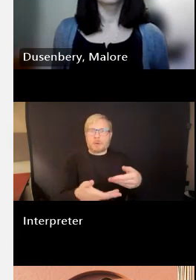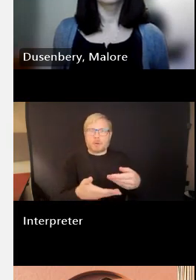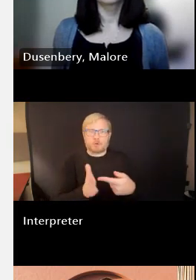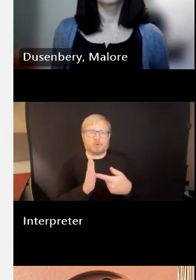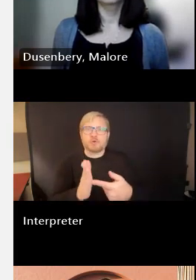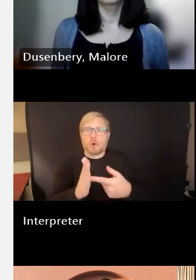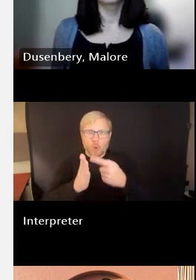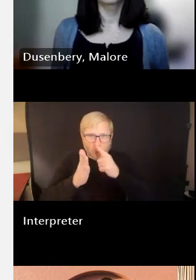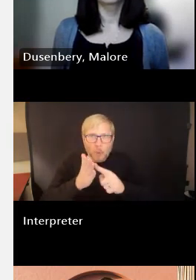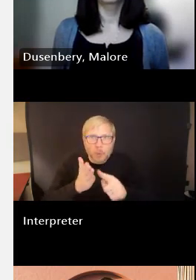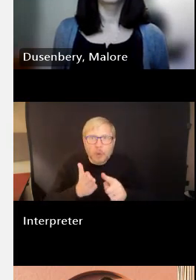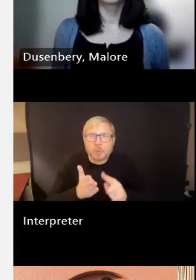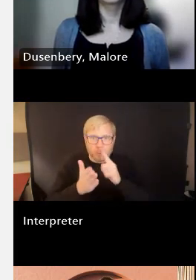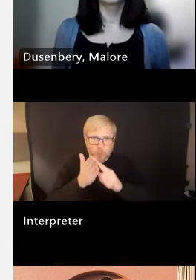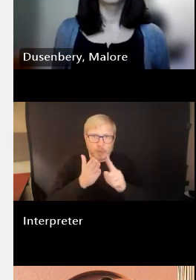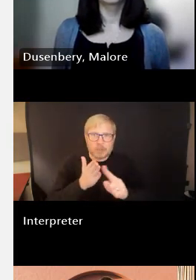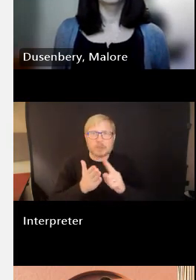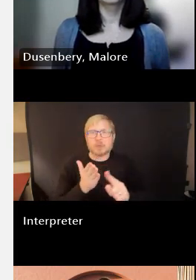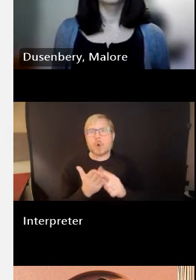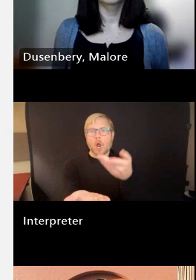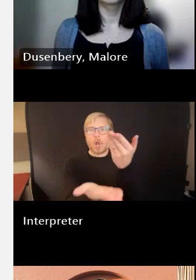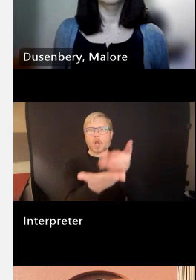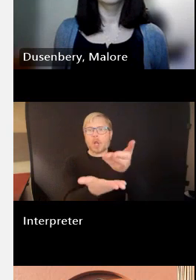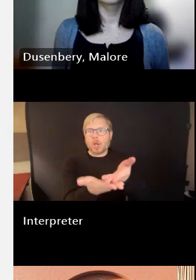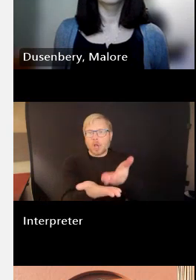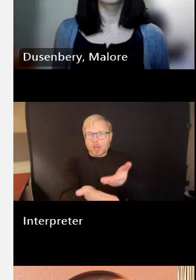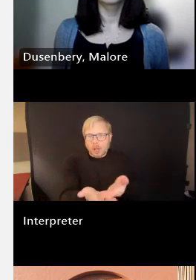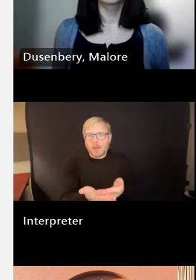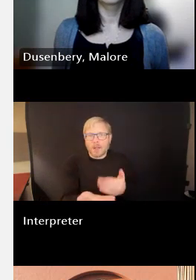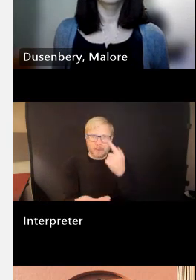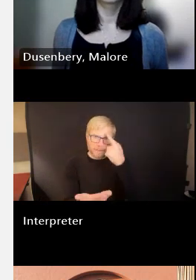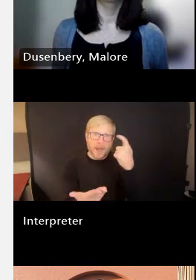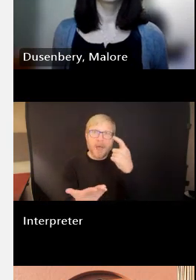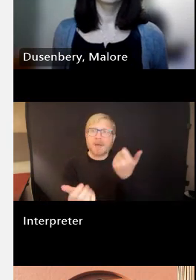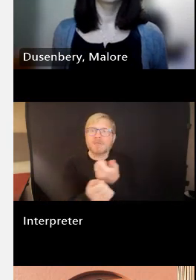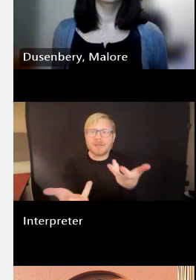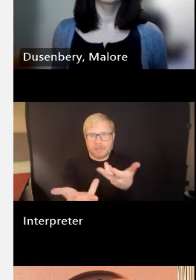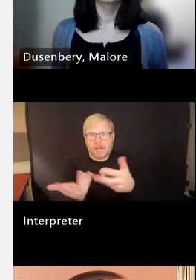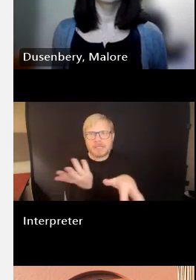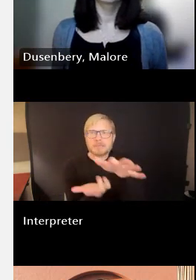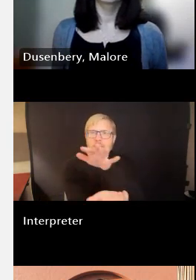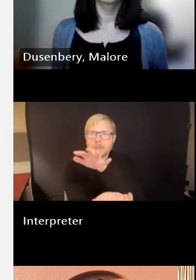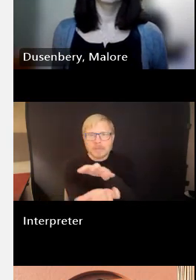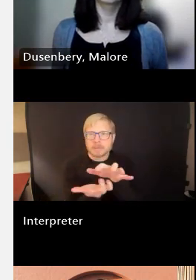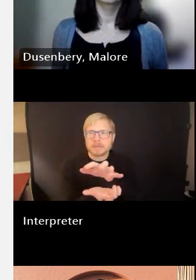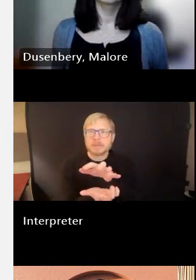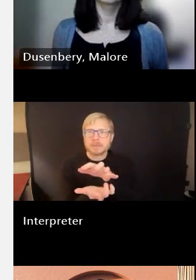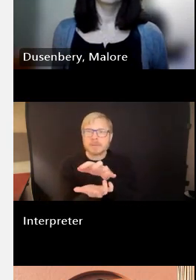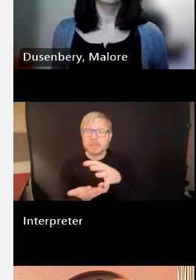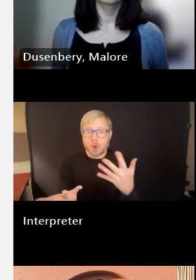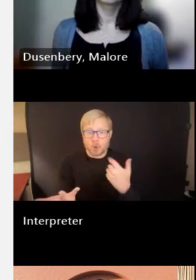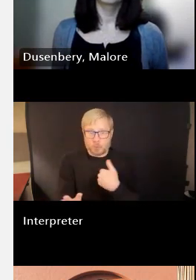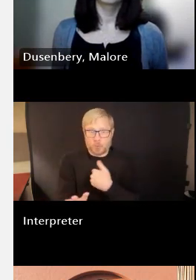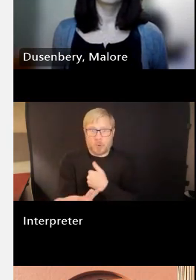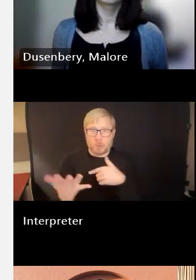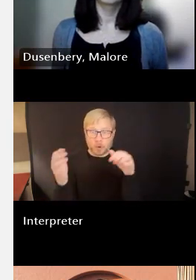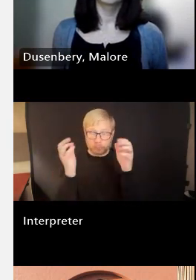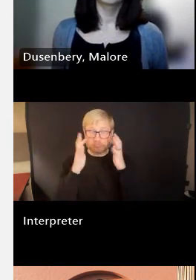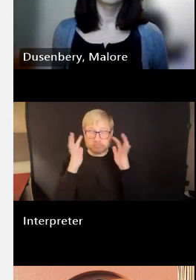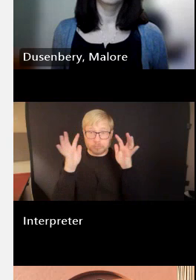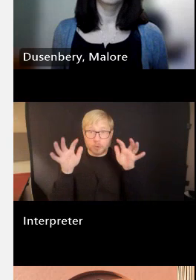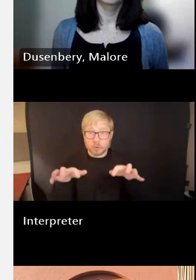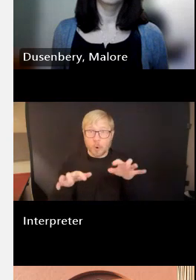are, because we've seen that what works for some folks, like Claudia said, we were surprised that many